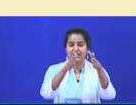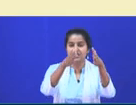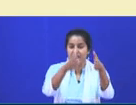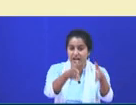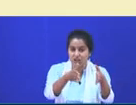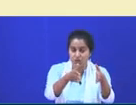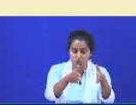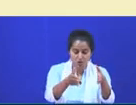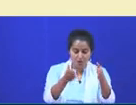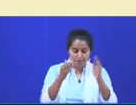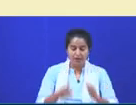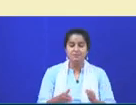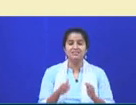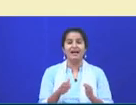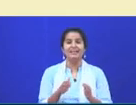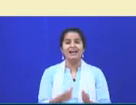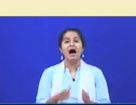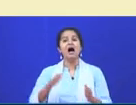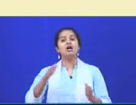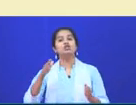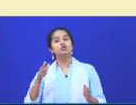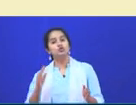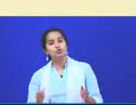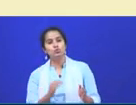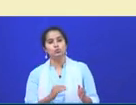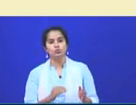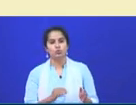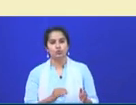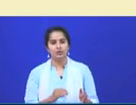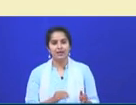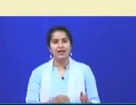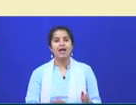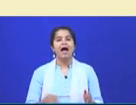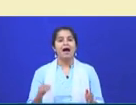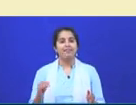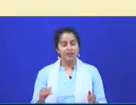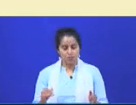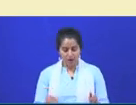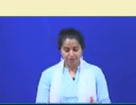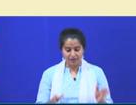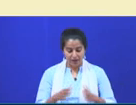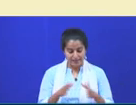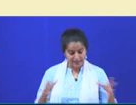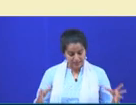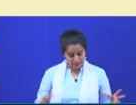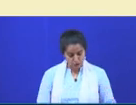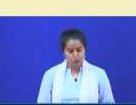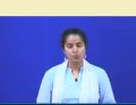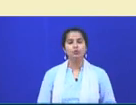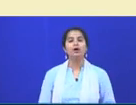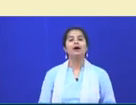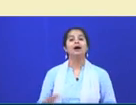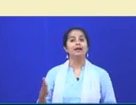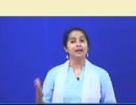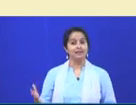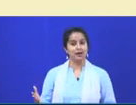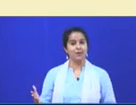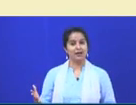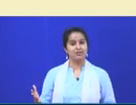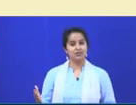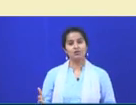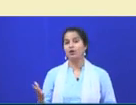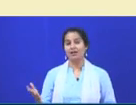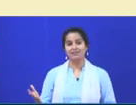So vriksheshu becomes gaika su. Okay. And then you have gaika su